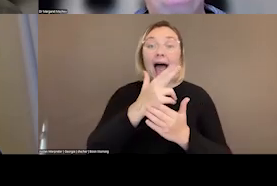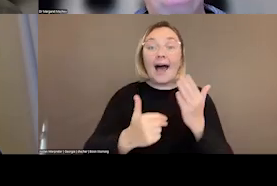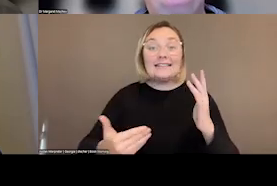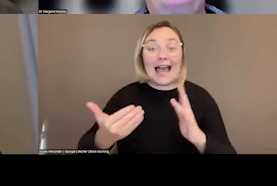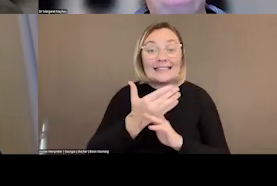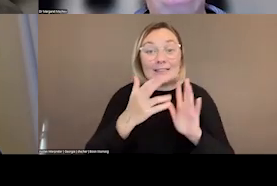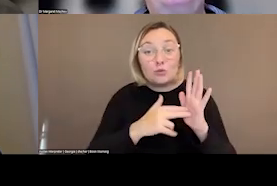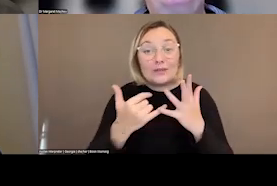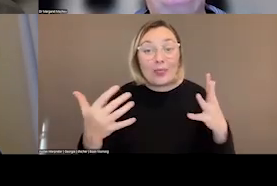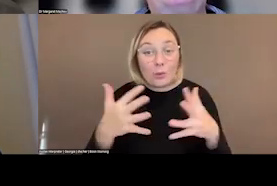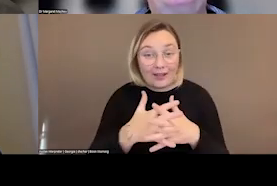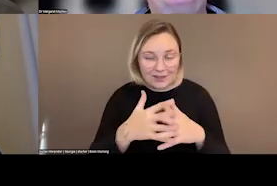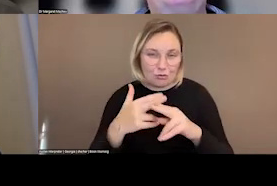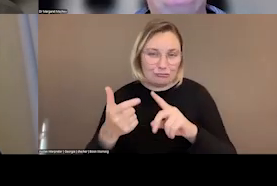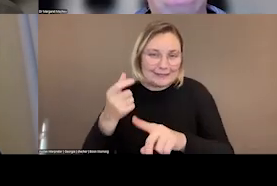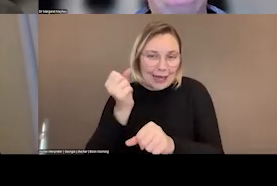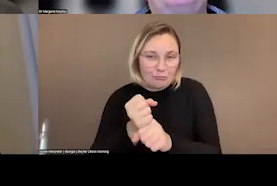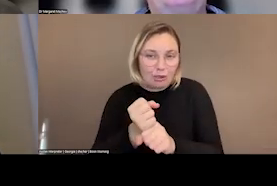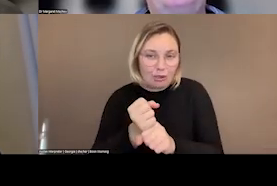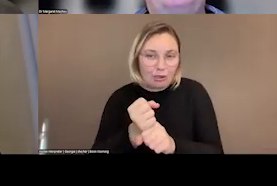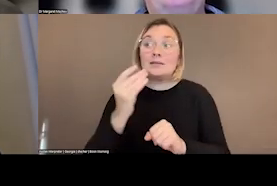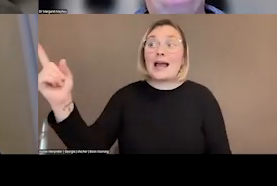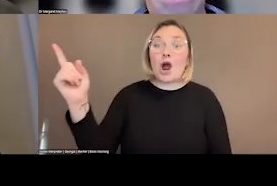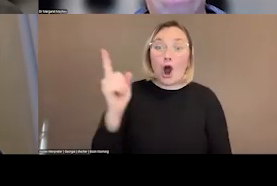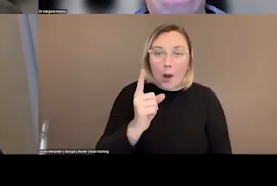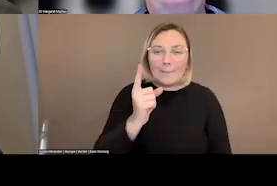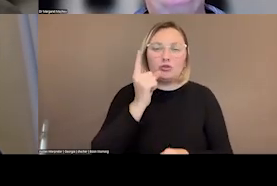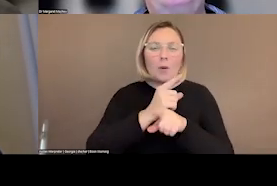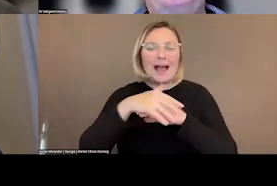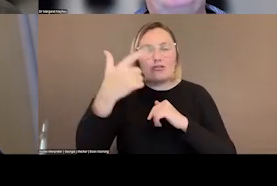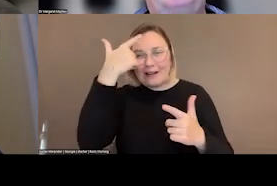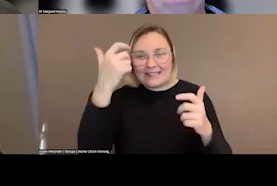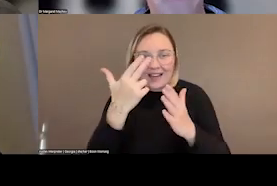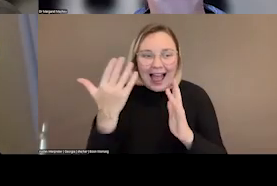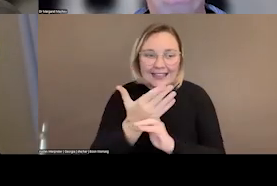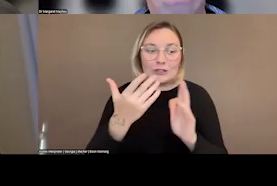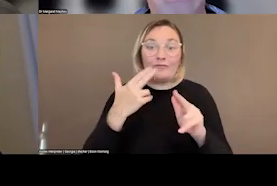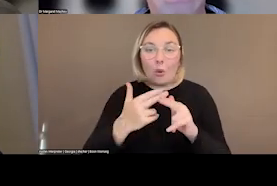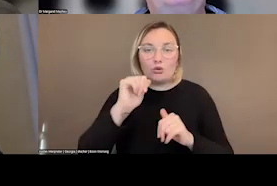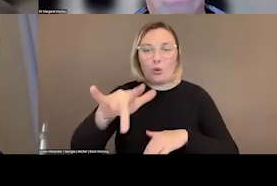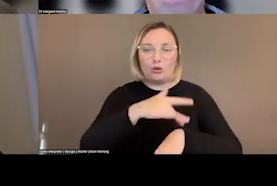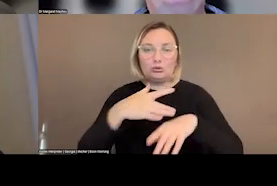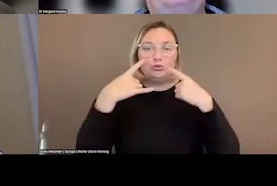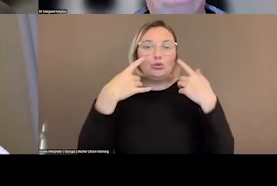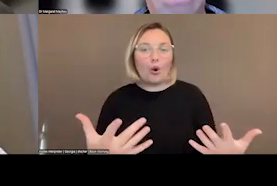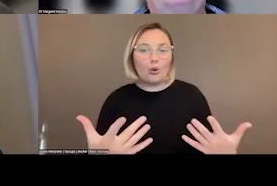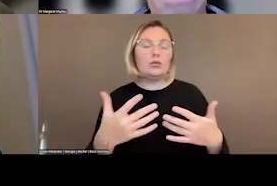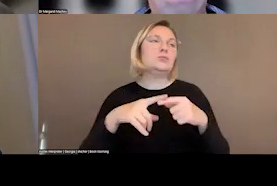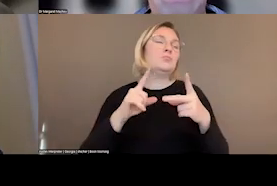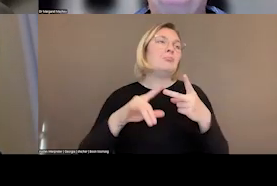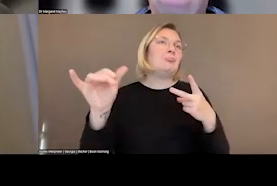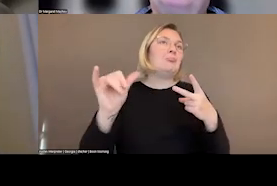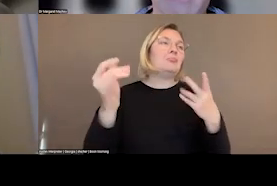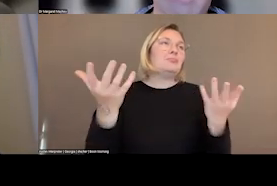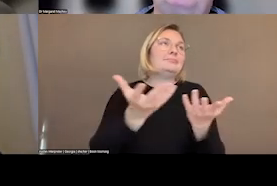Wales, someone is coming in to talk to you about creative access for your theatre show, Mm. or they're giving you a